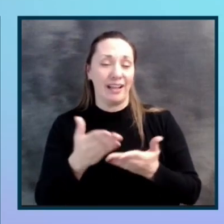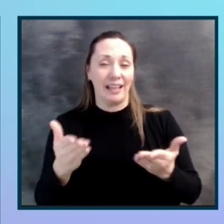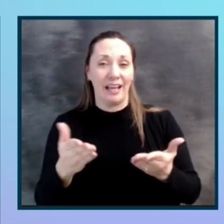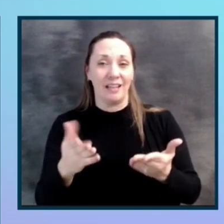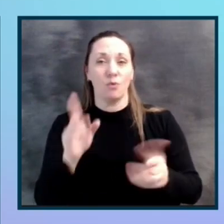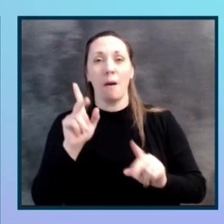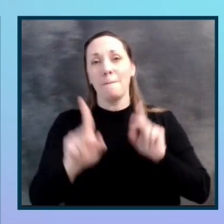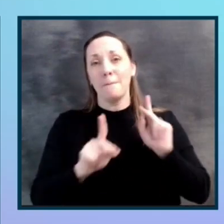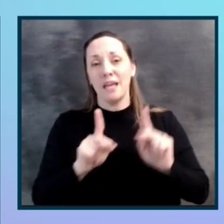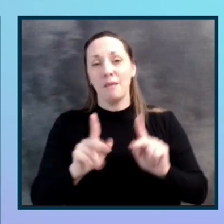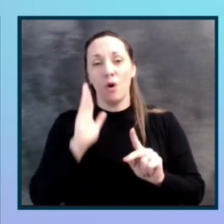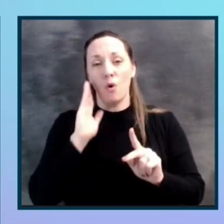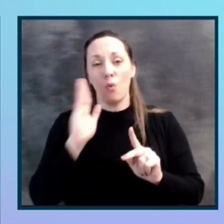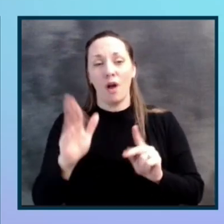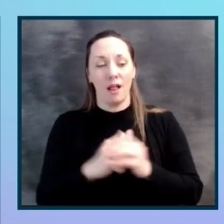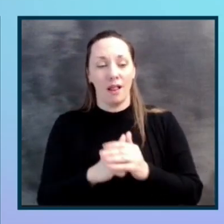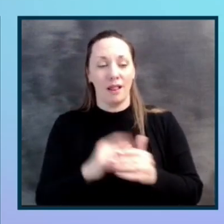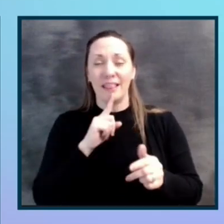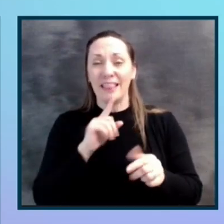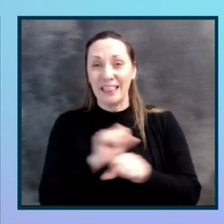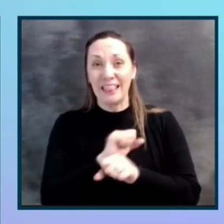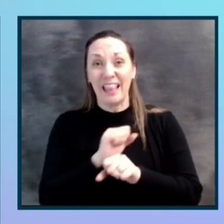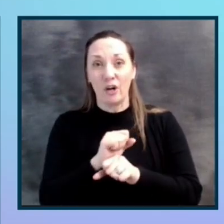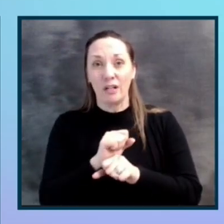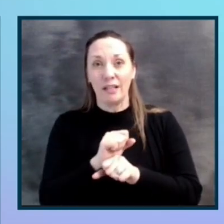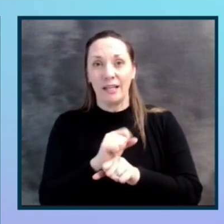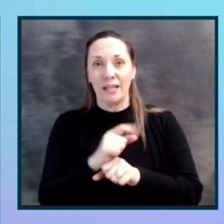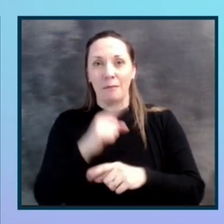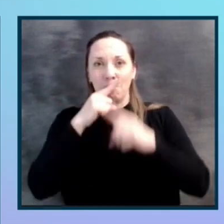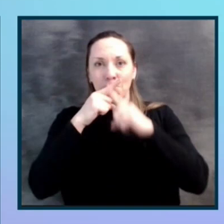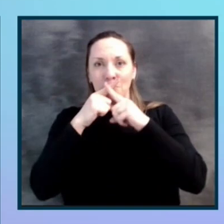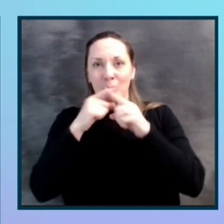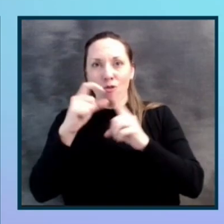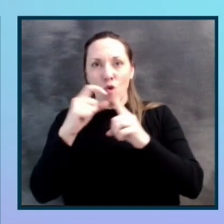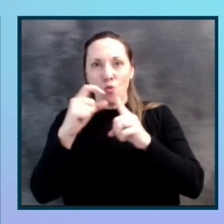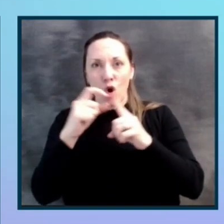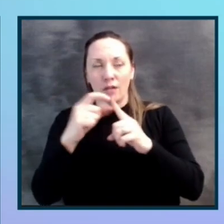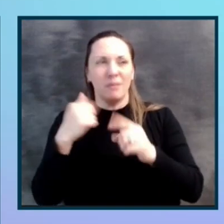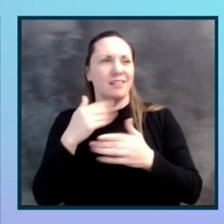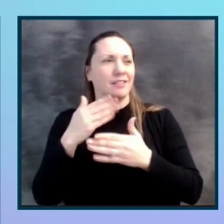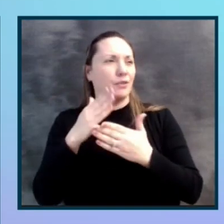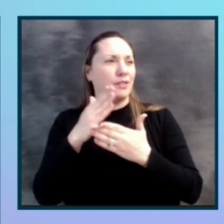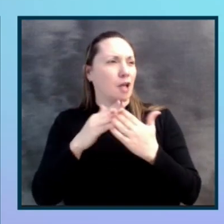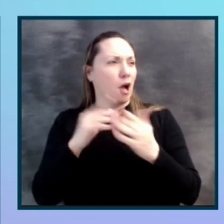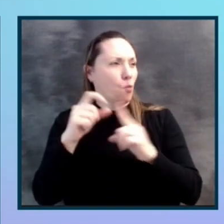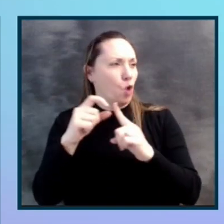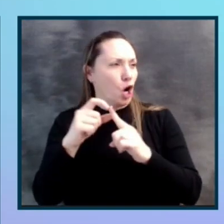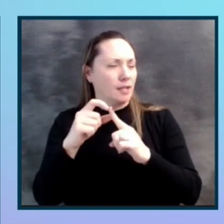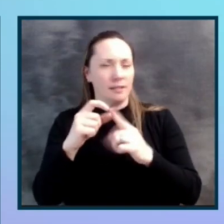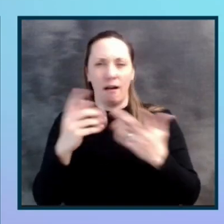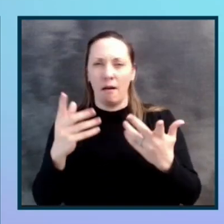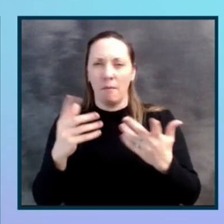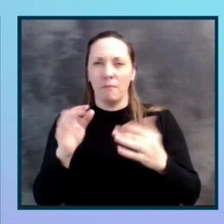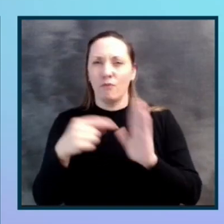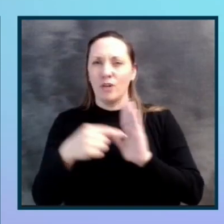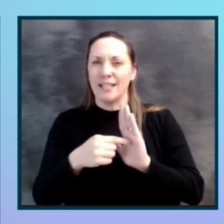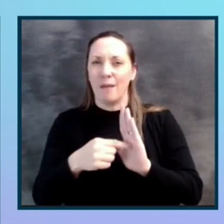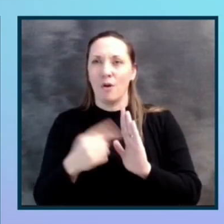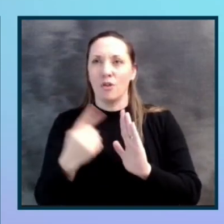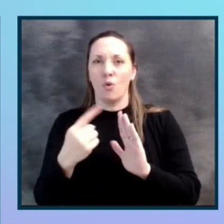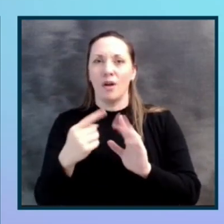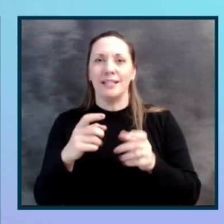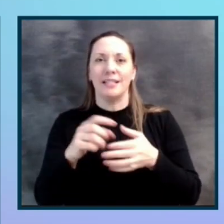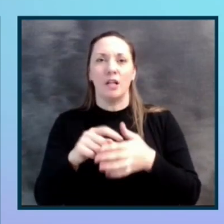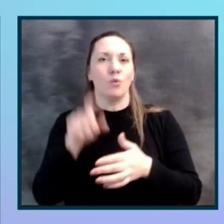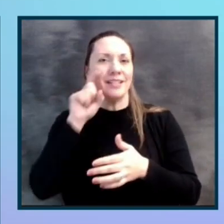people will literally, like, bleep out the word because there's certain words, like the ones dealing with sexual